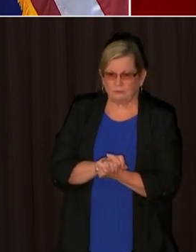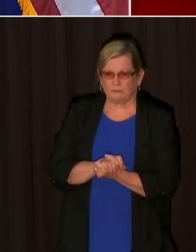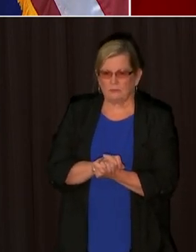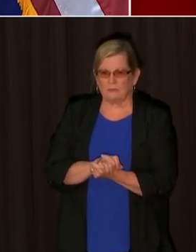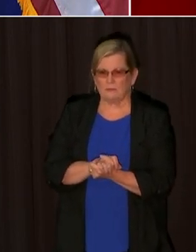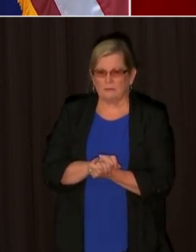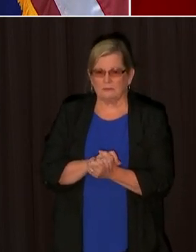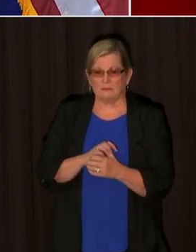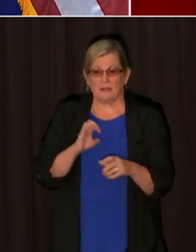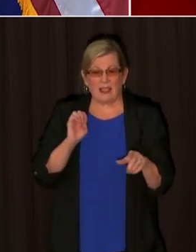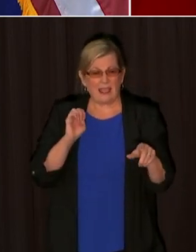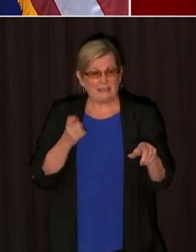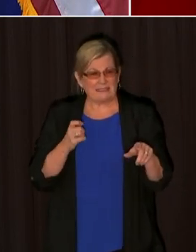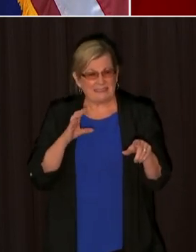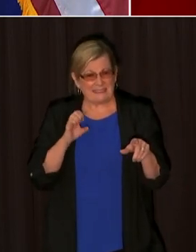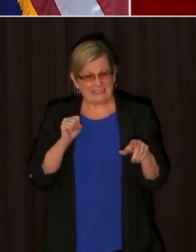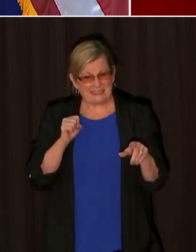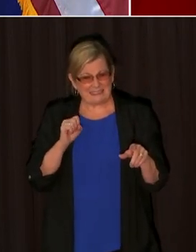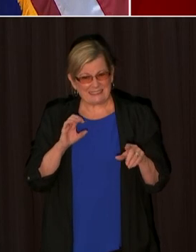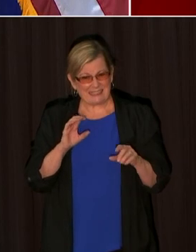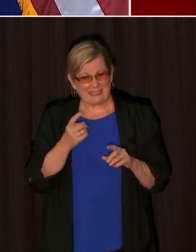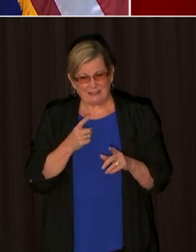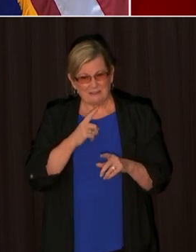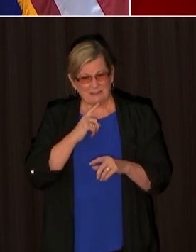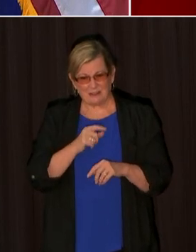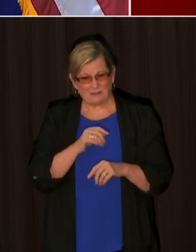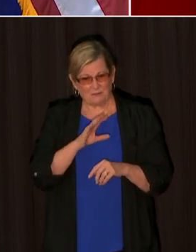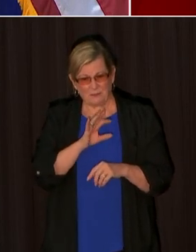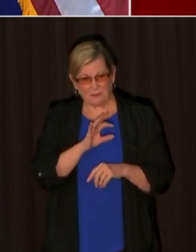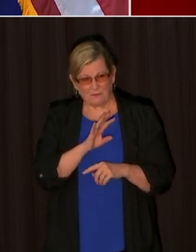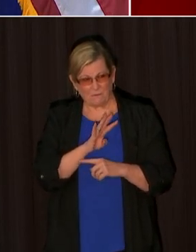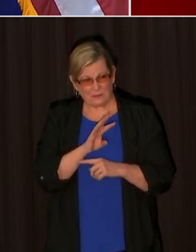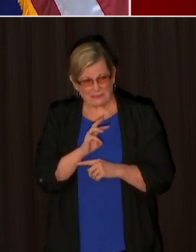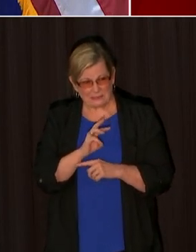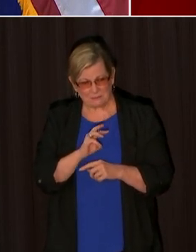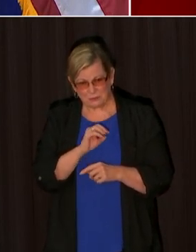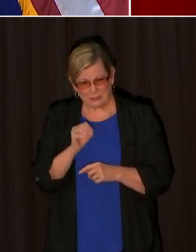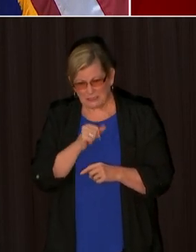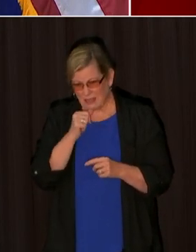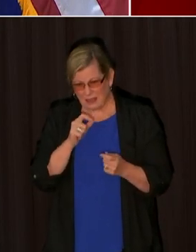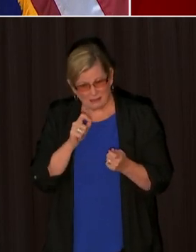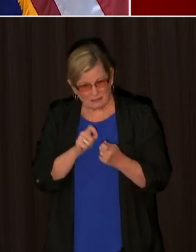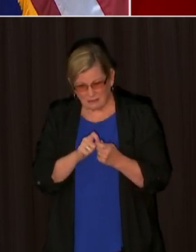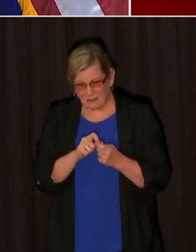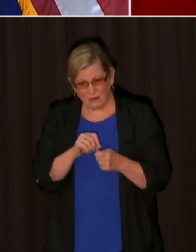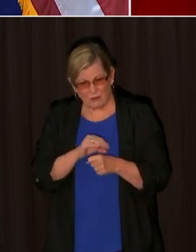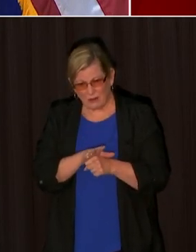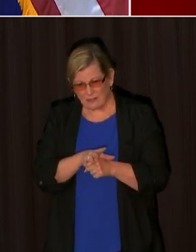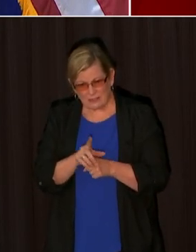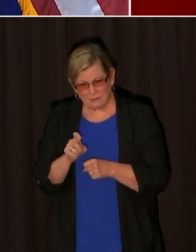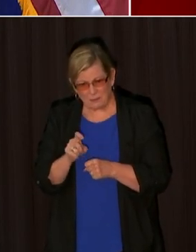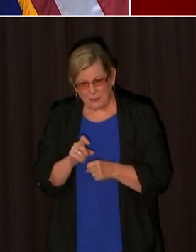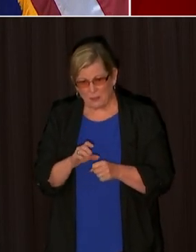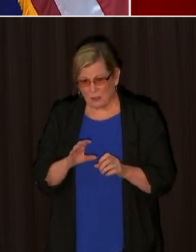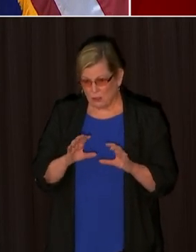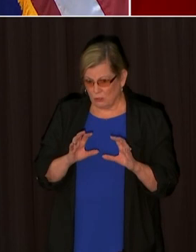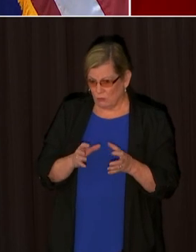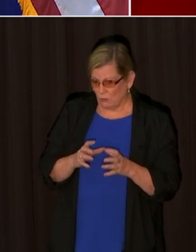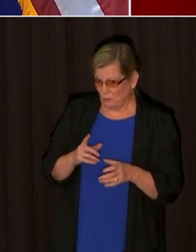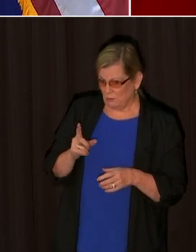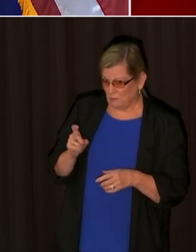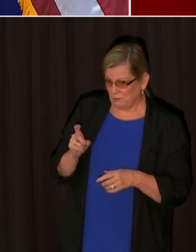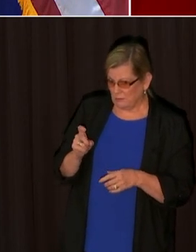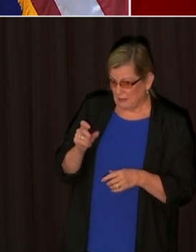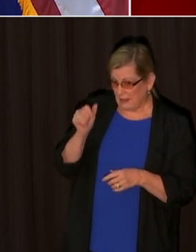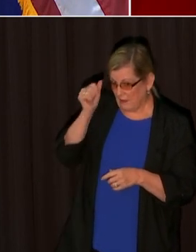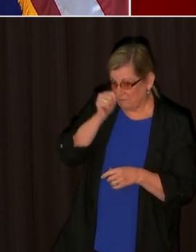the 46% that are not COVID related? Do you have demographic data on that? Do you know if African Americans are disproportionately